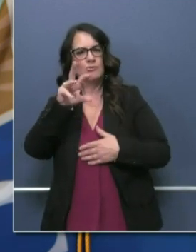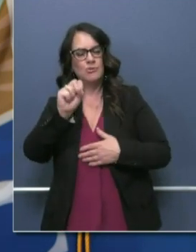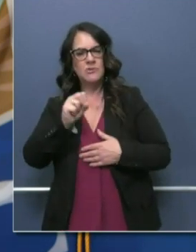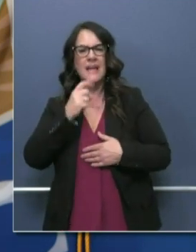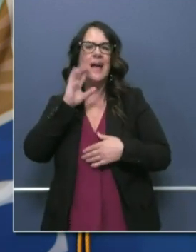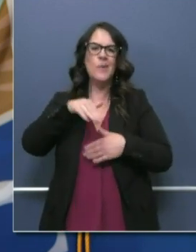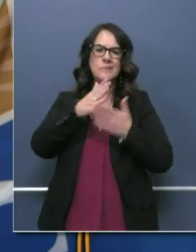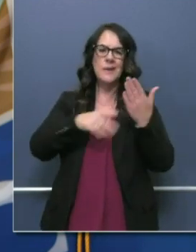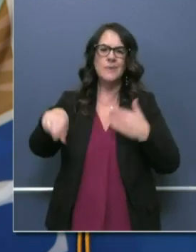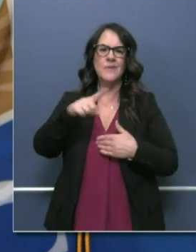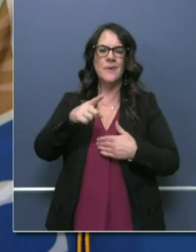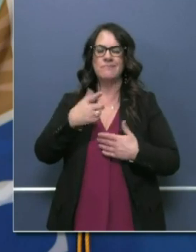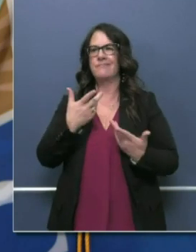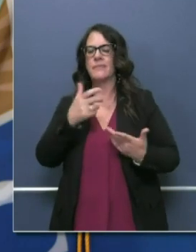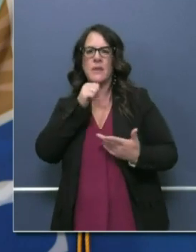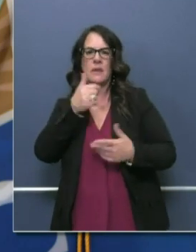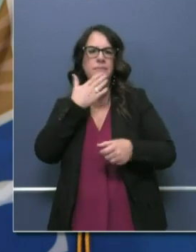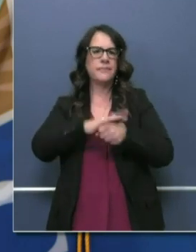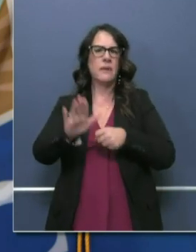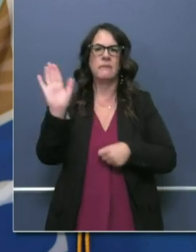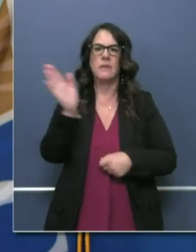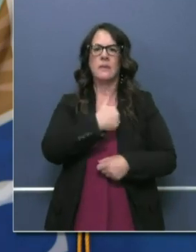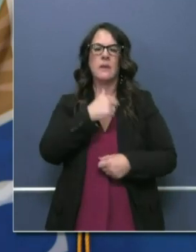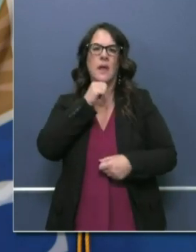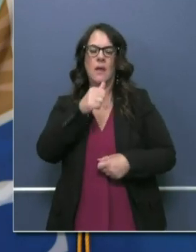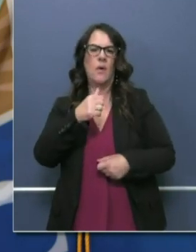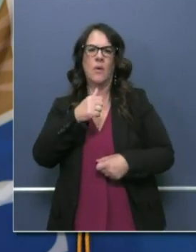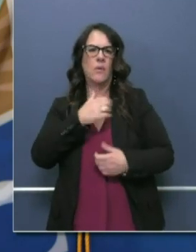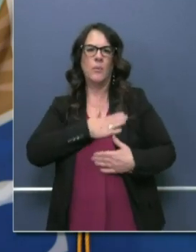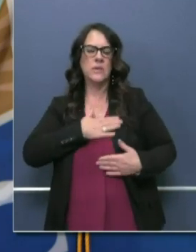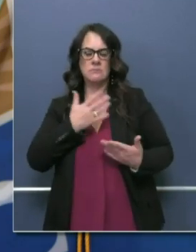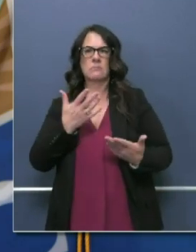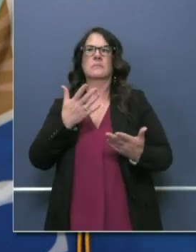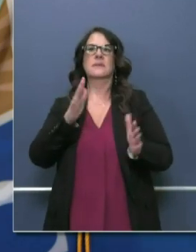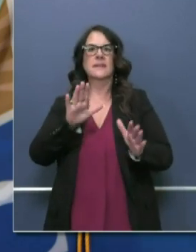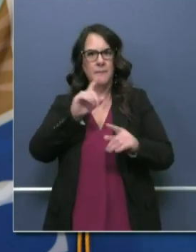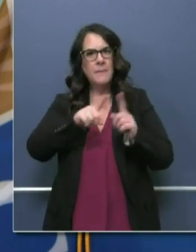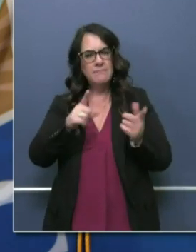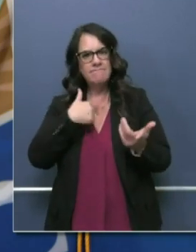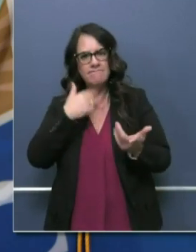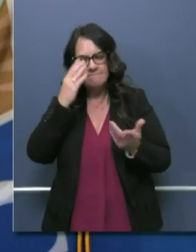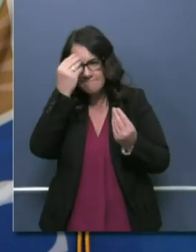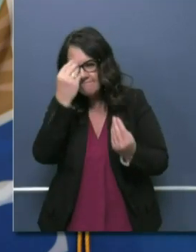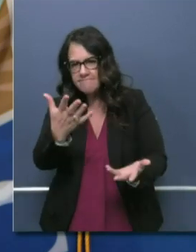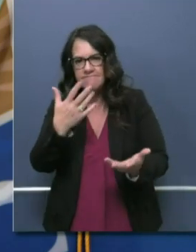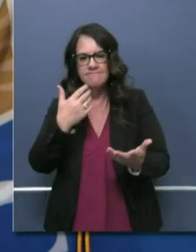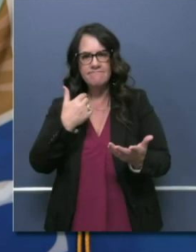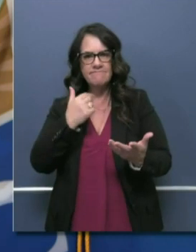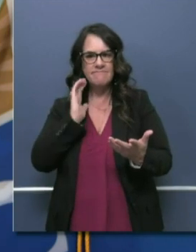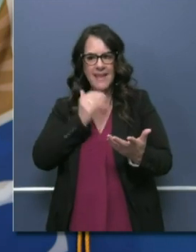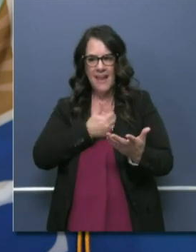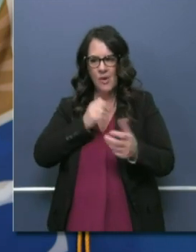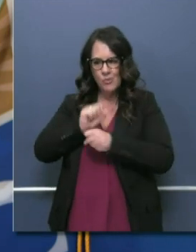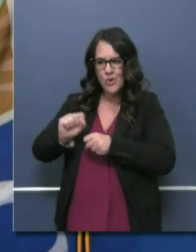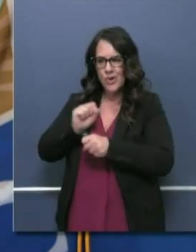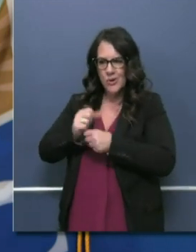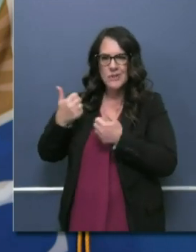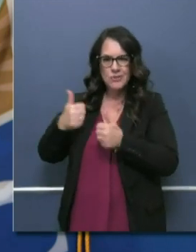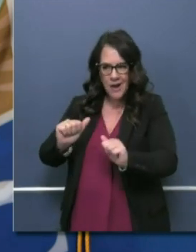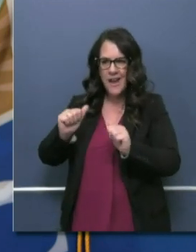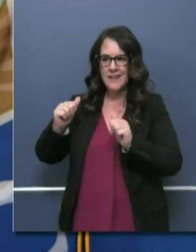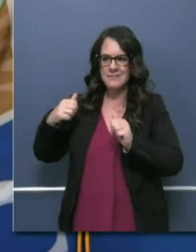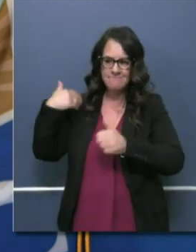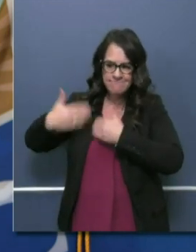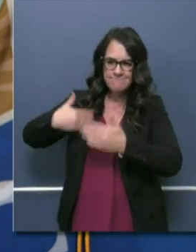enough. And I recognize that deeply. And that was exampled over the course of days and weeks where people